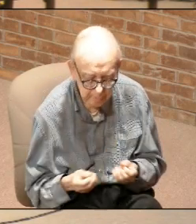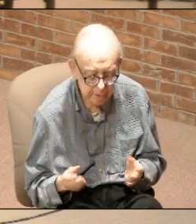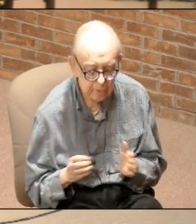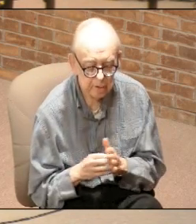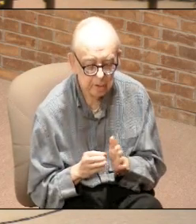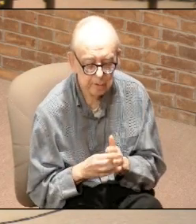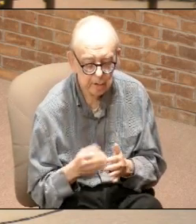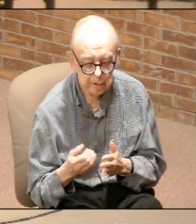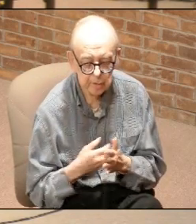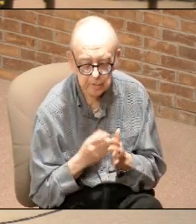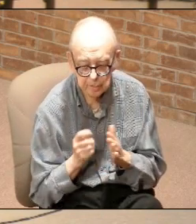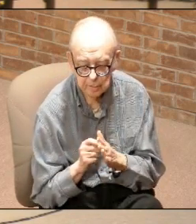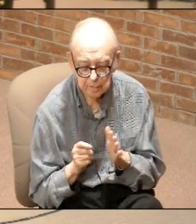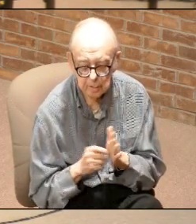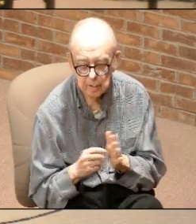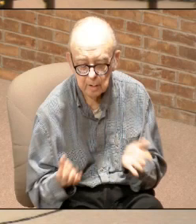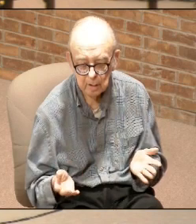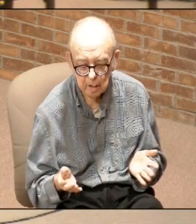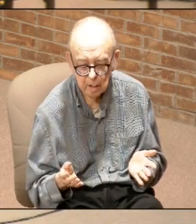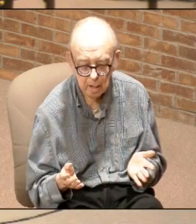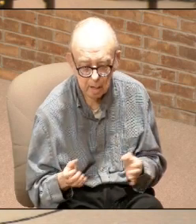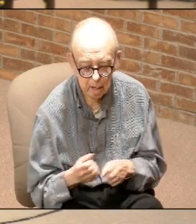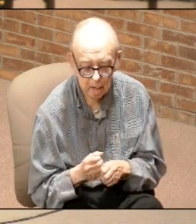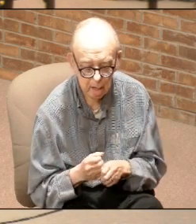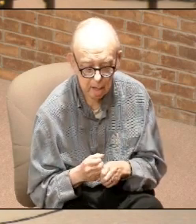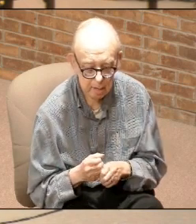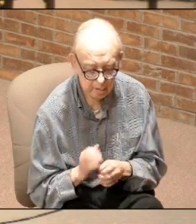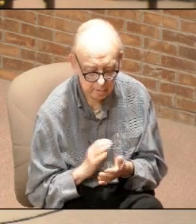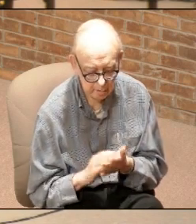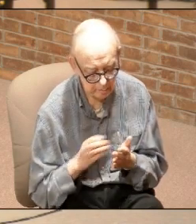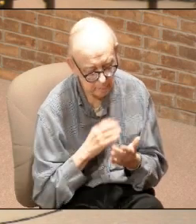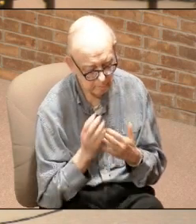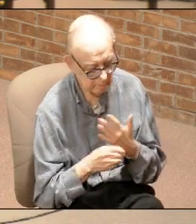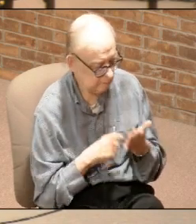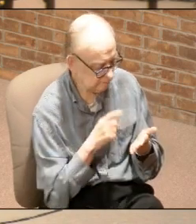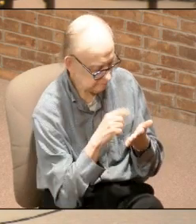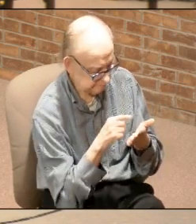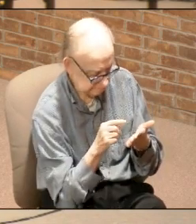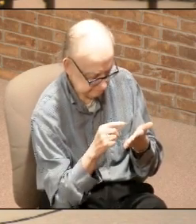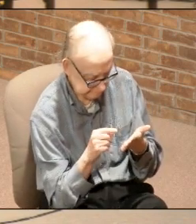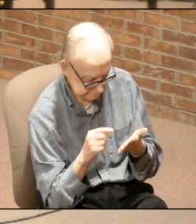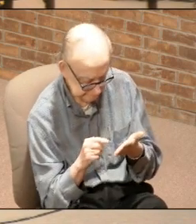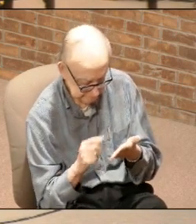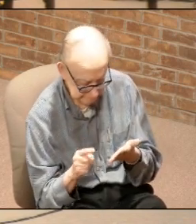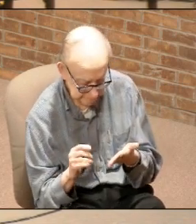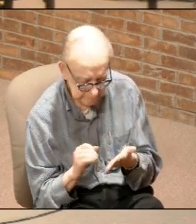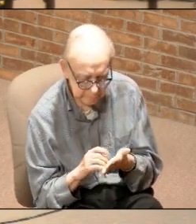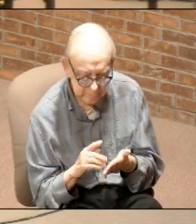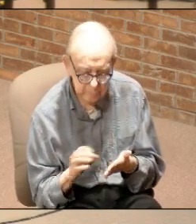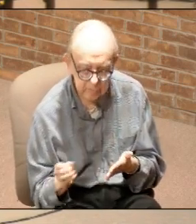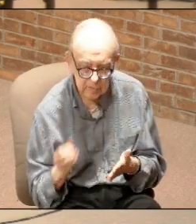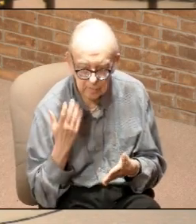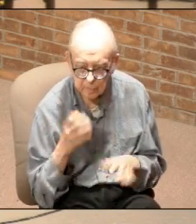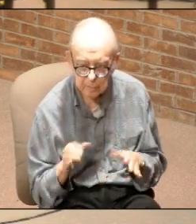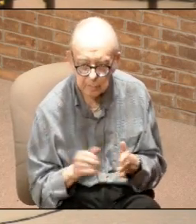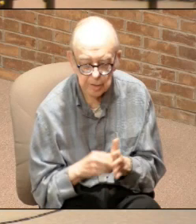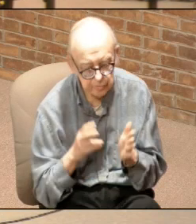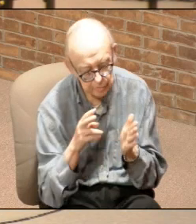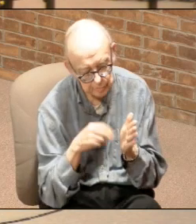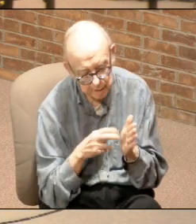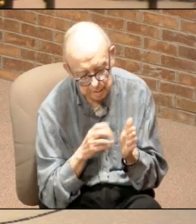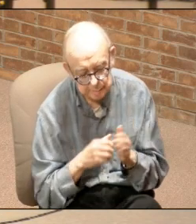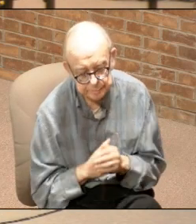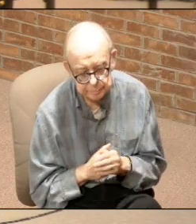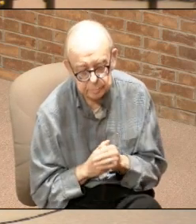chapters in the new testament and it and you've got a nice little calendar you can mark it off and all these things that's cool if that's all you want to do is read